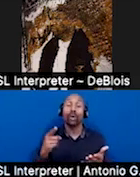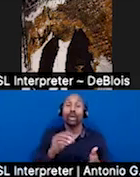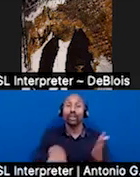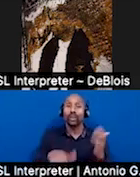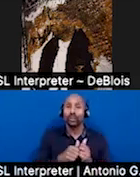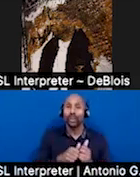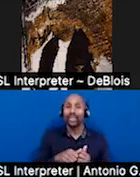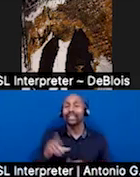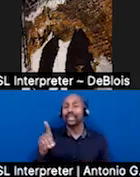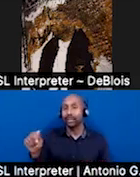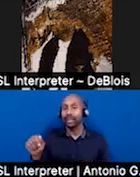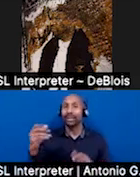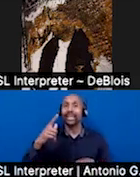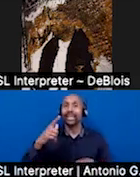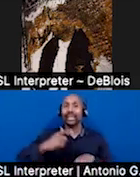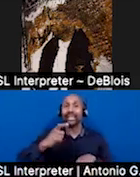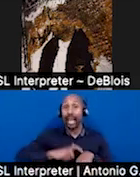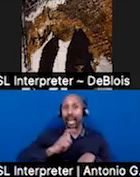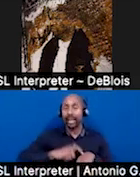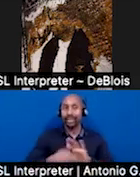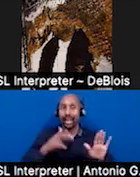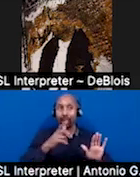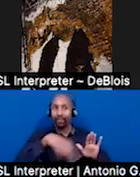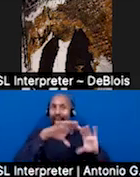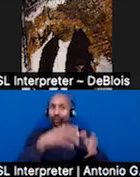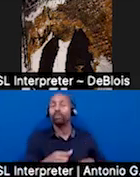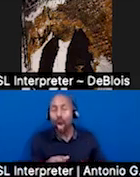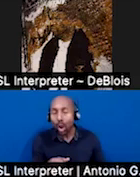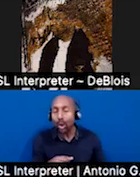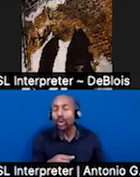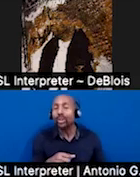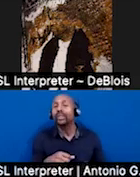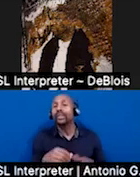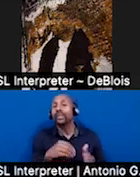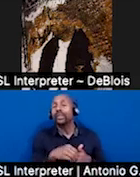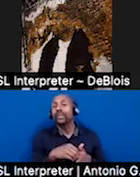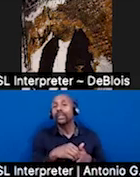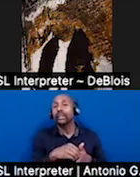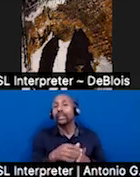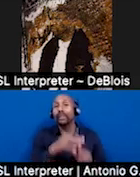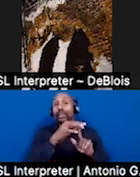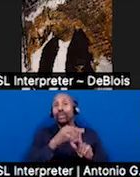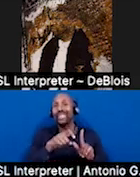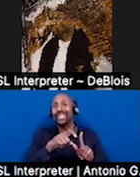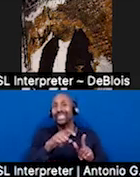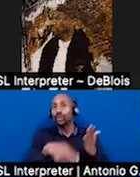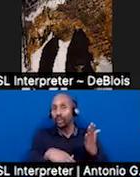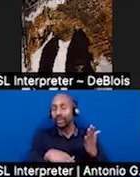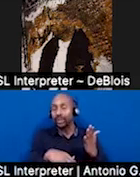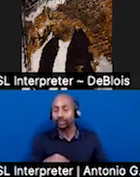that disability and its impact on each learner varies widely across the student population. Majority